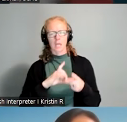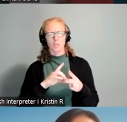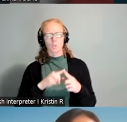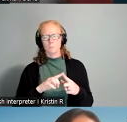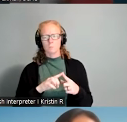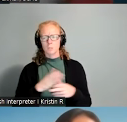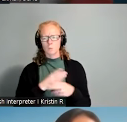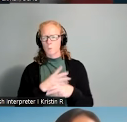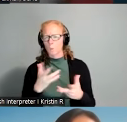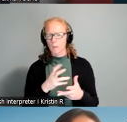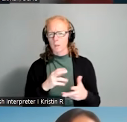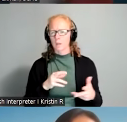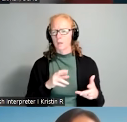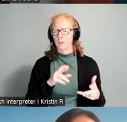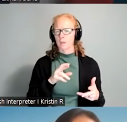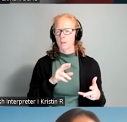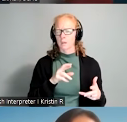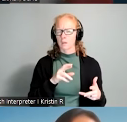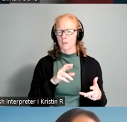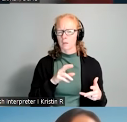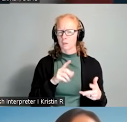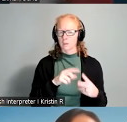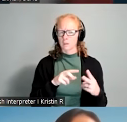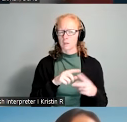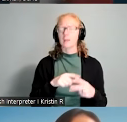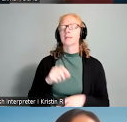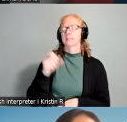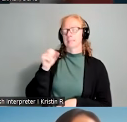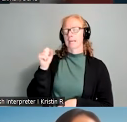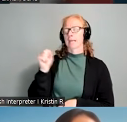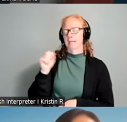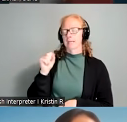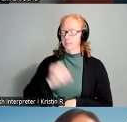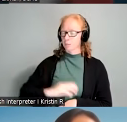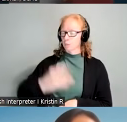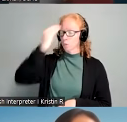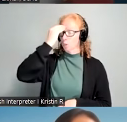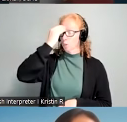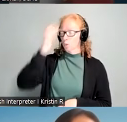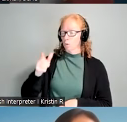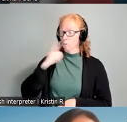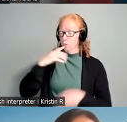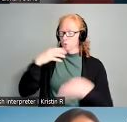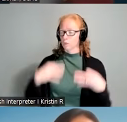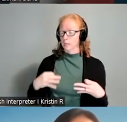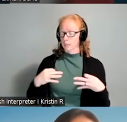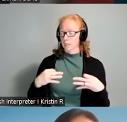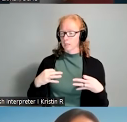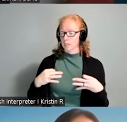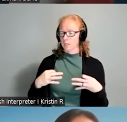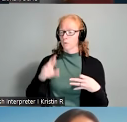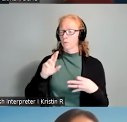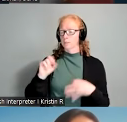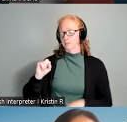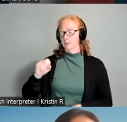between RENA and the program? Yeah. So when you describe what's a regionally significant project, I